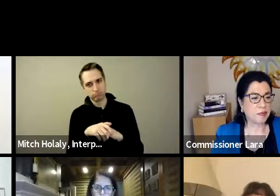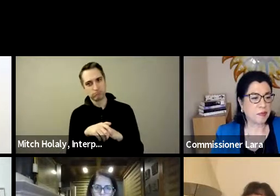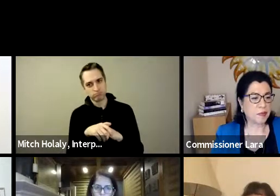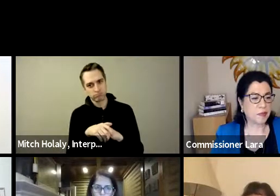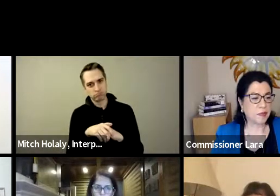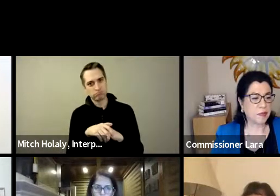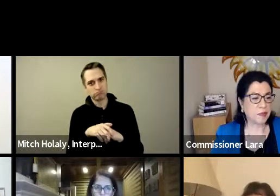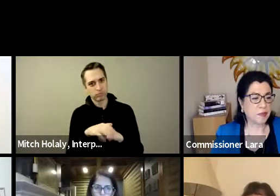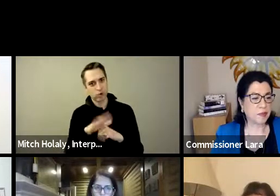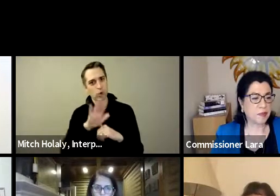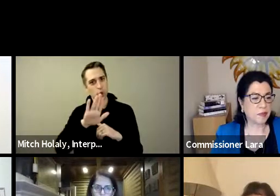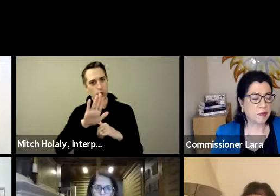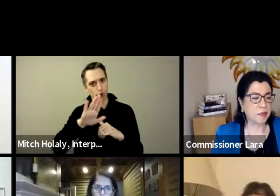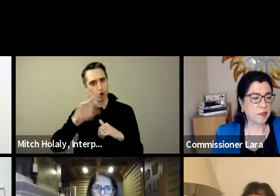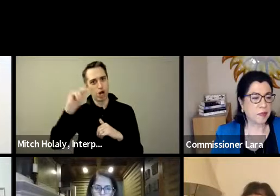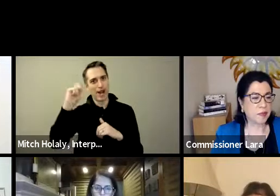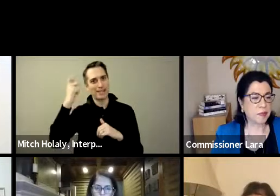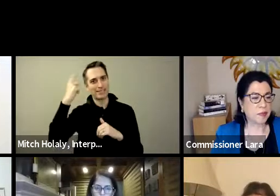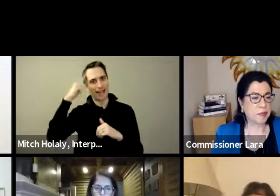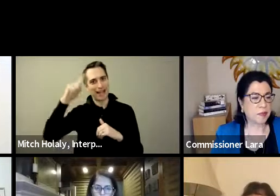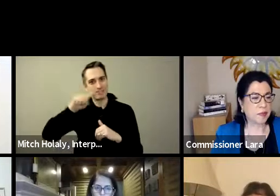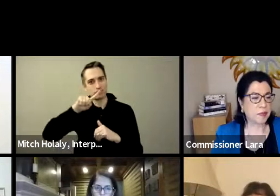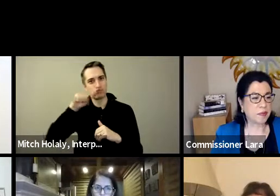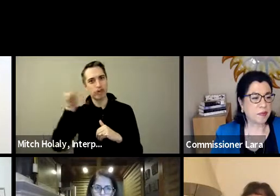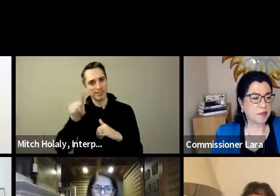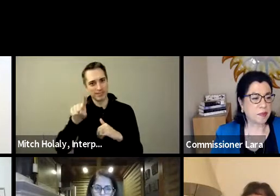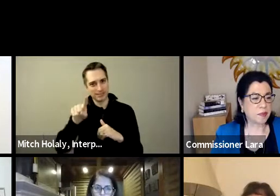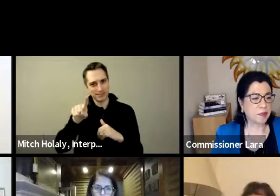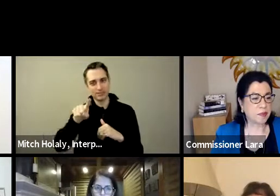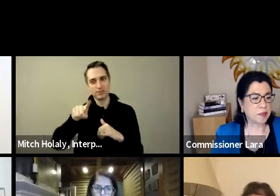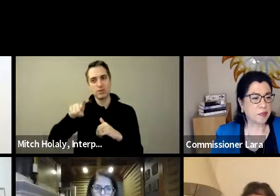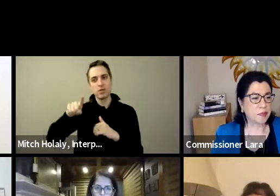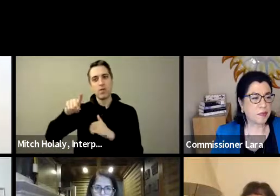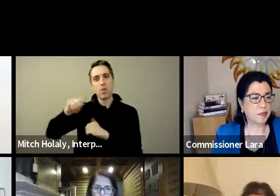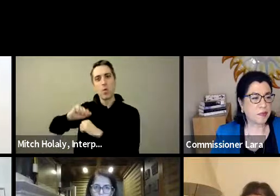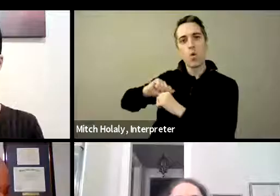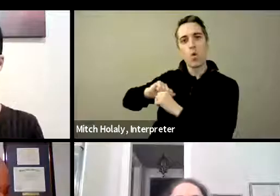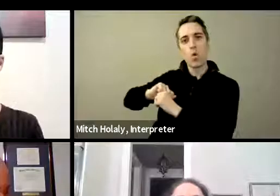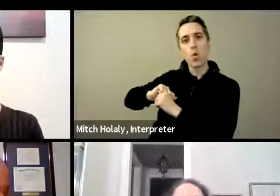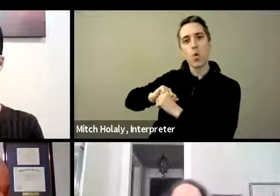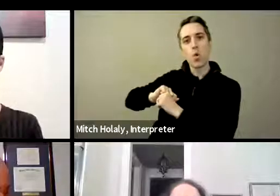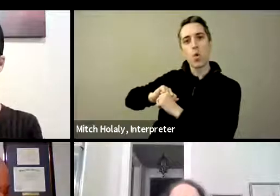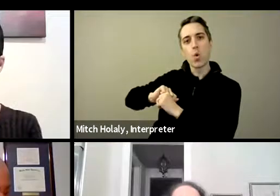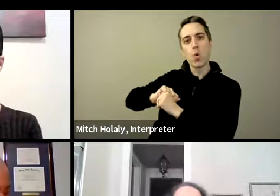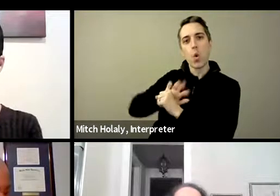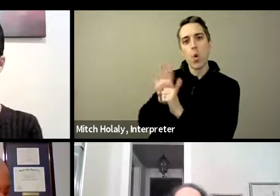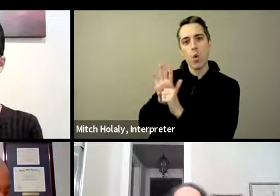executive directing COVID-19 dollars to direct care workers and